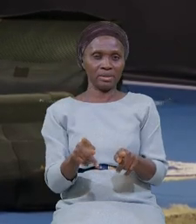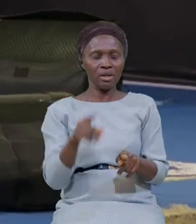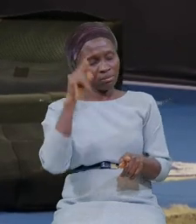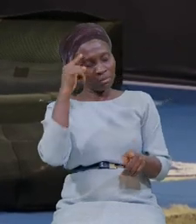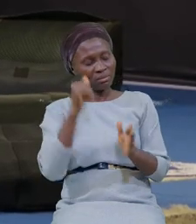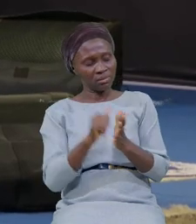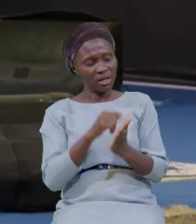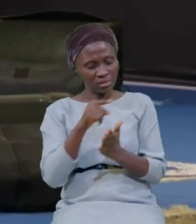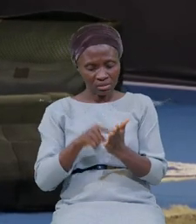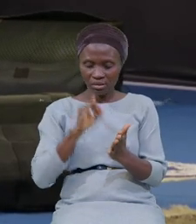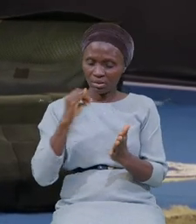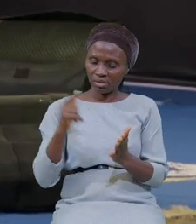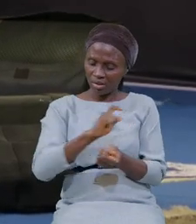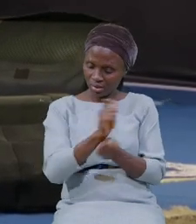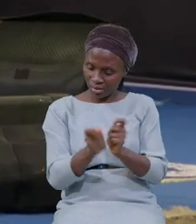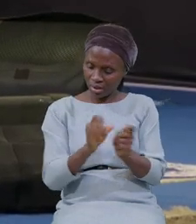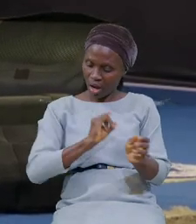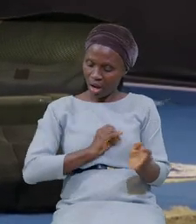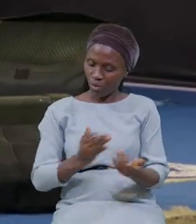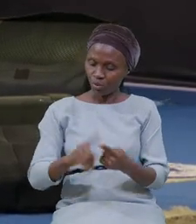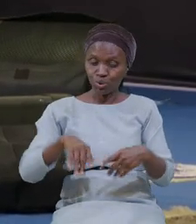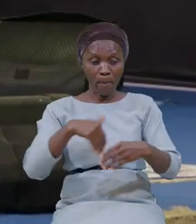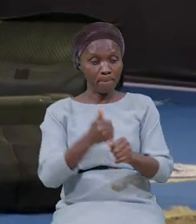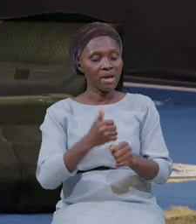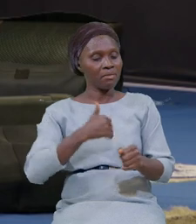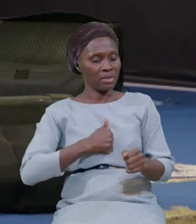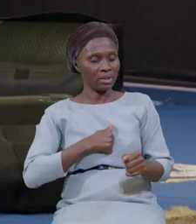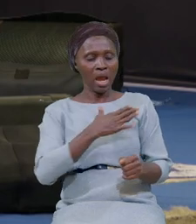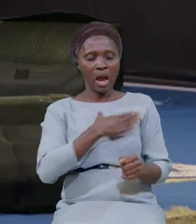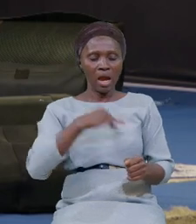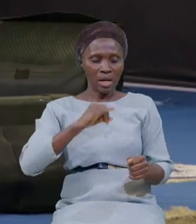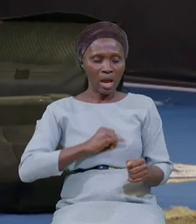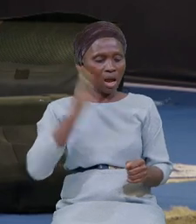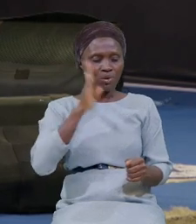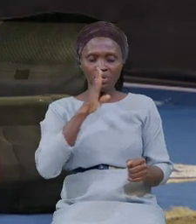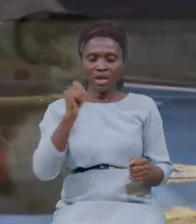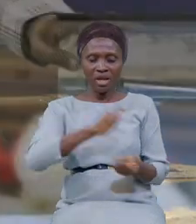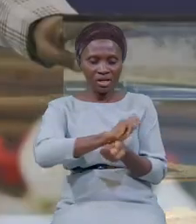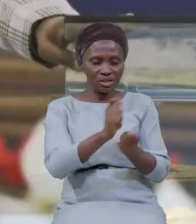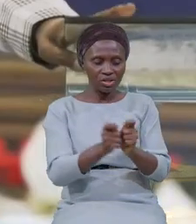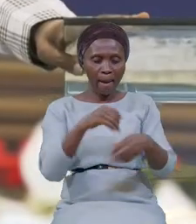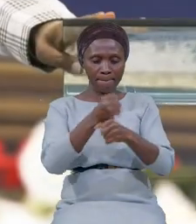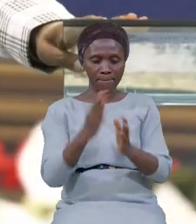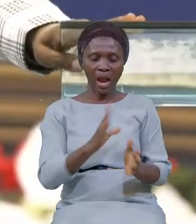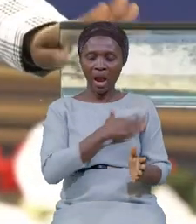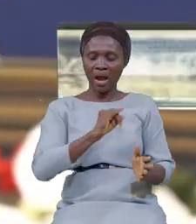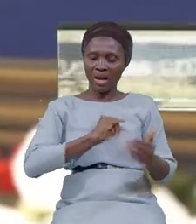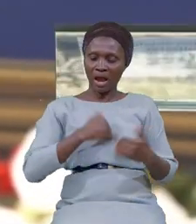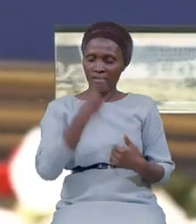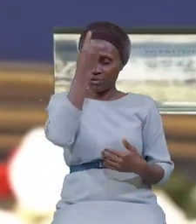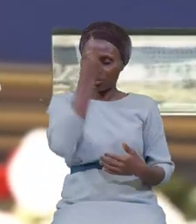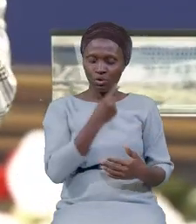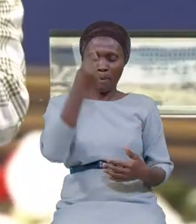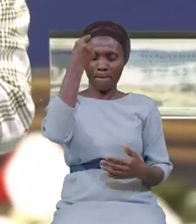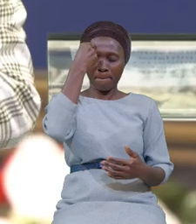I'm going to be a change agent. And I'm single-minded. I'm focused on this. If you're